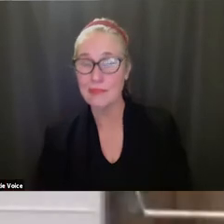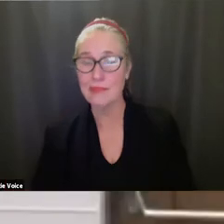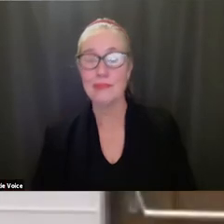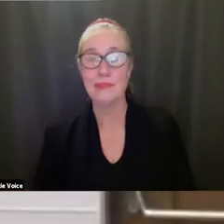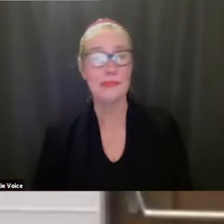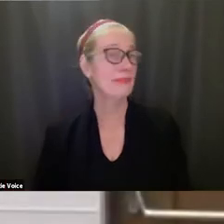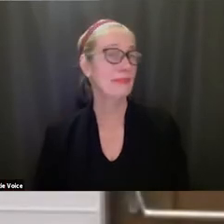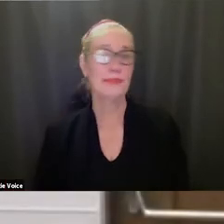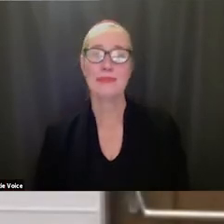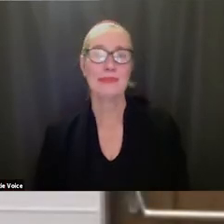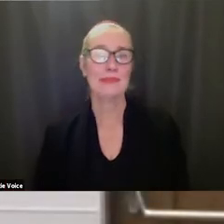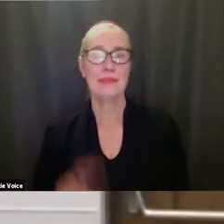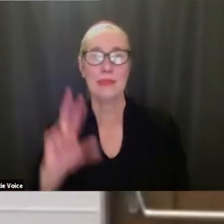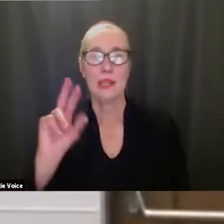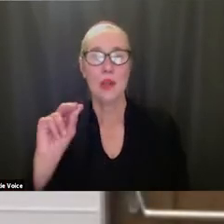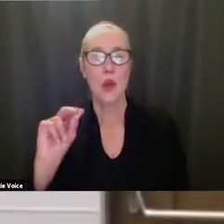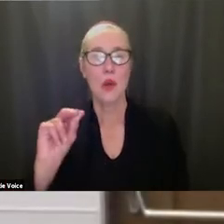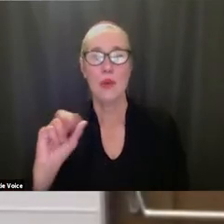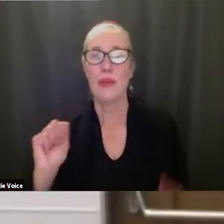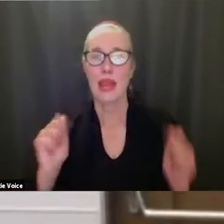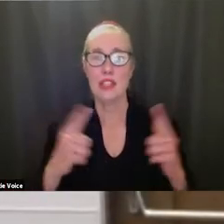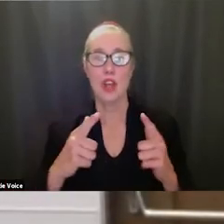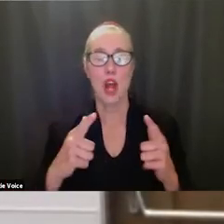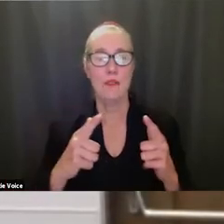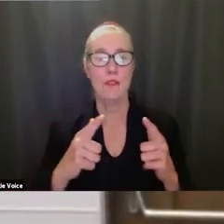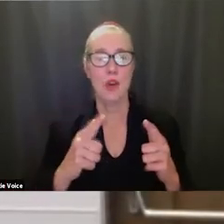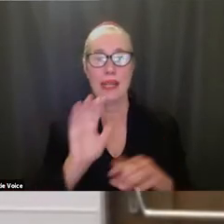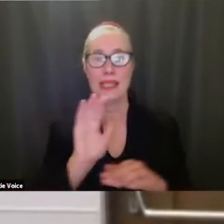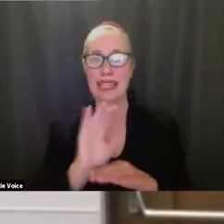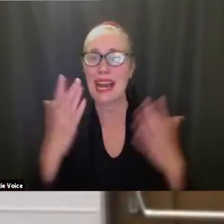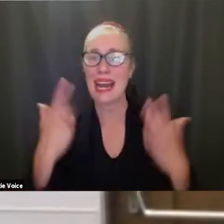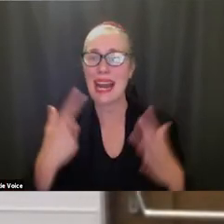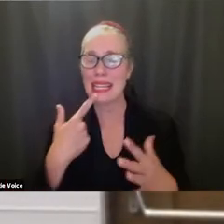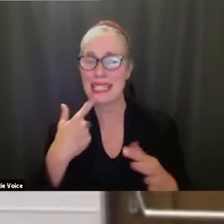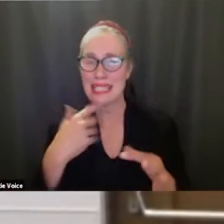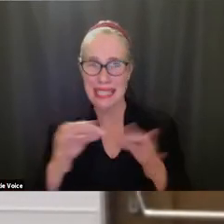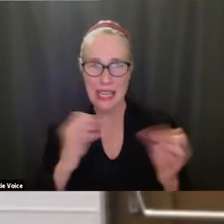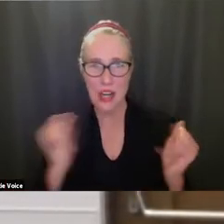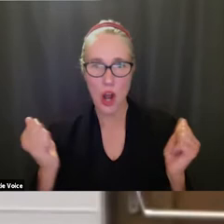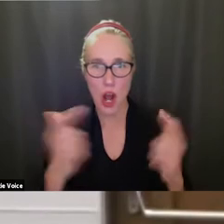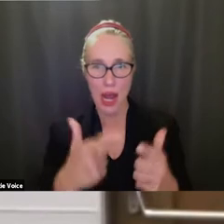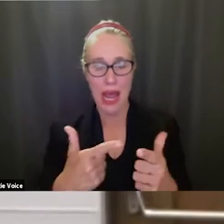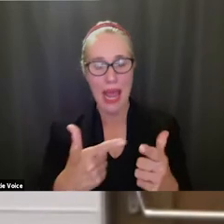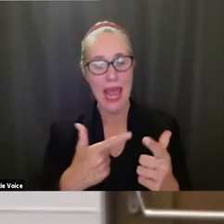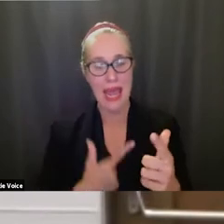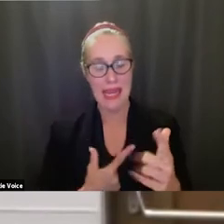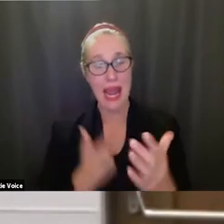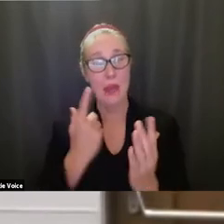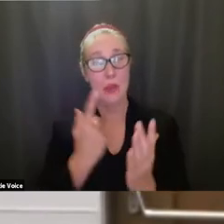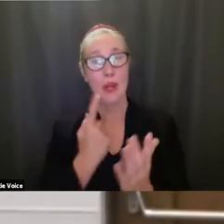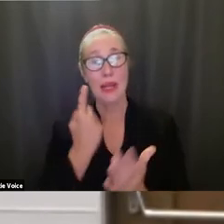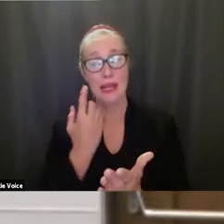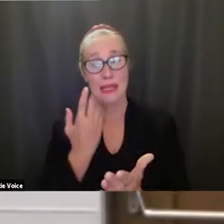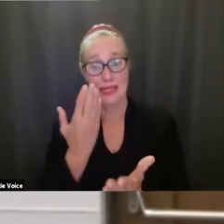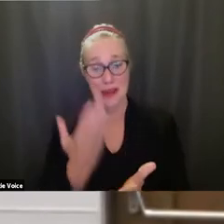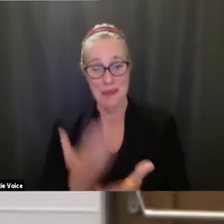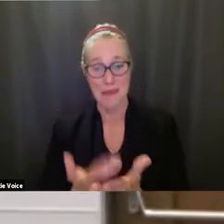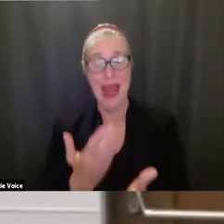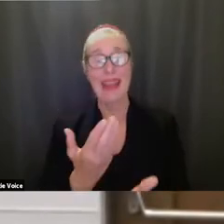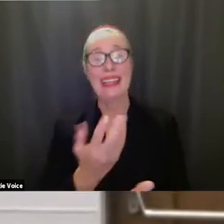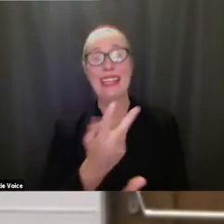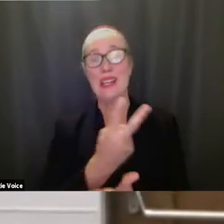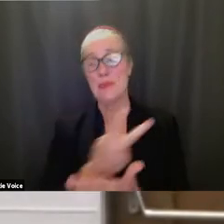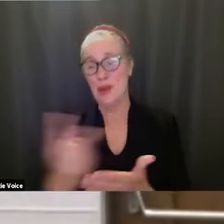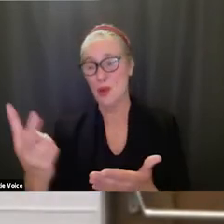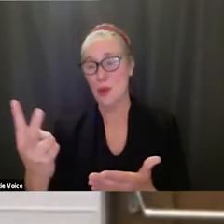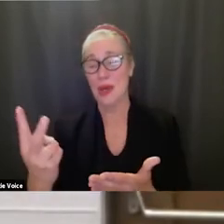no i think that for tonight i have said it all and i'll be back in two weeks with board report number 30. number